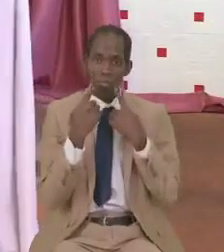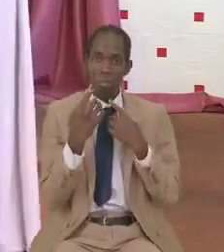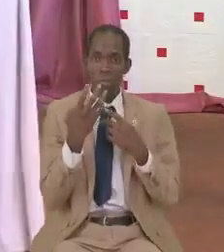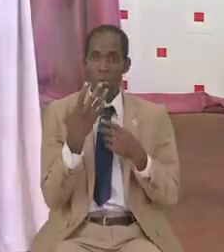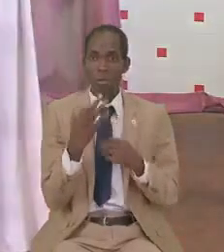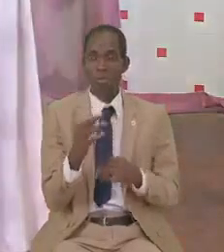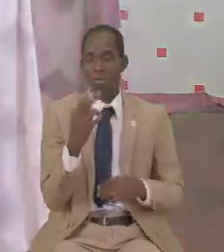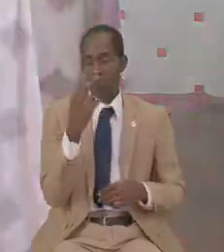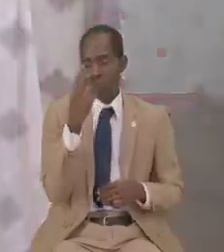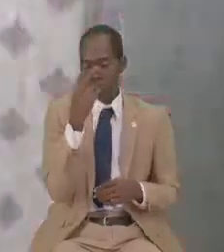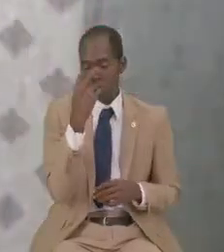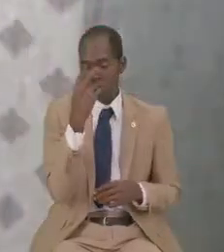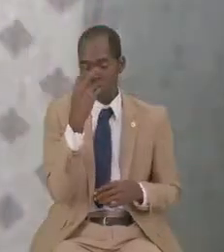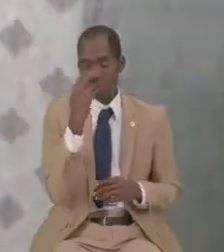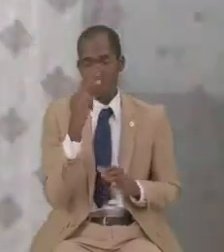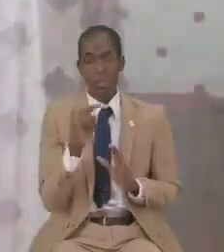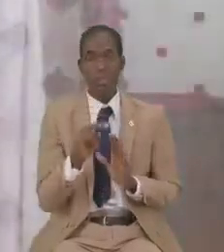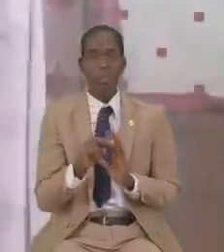We're